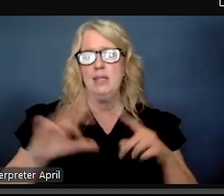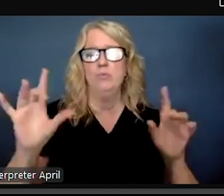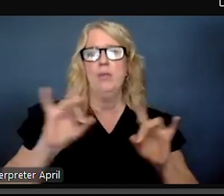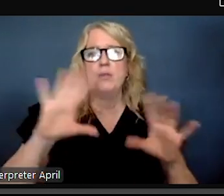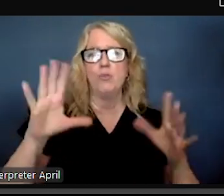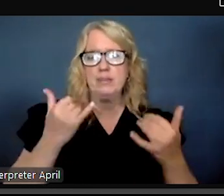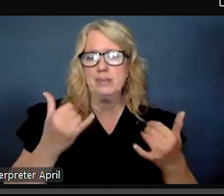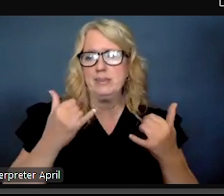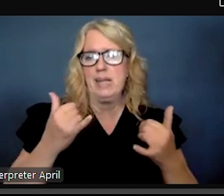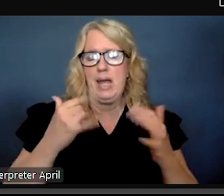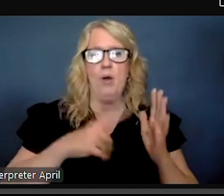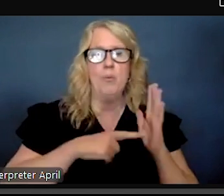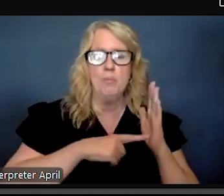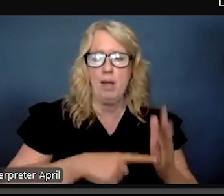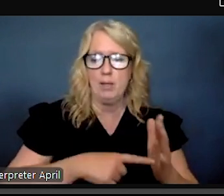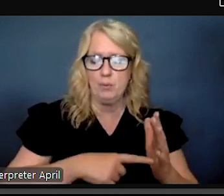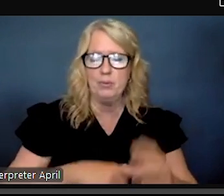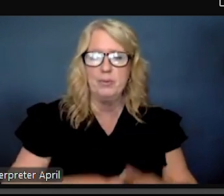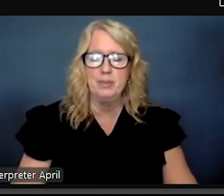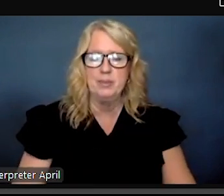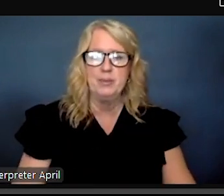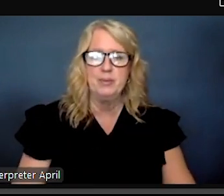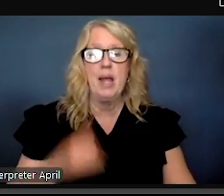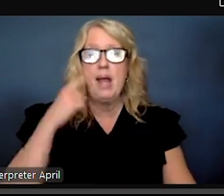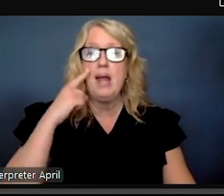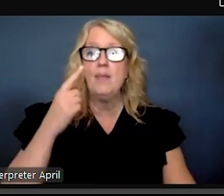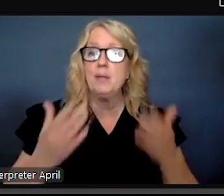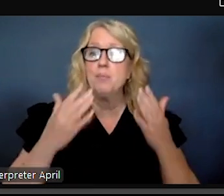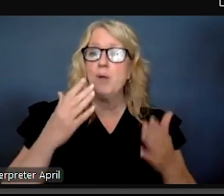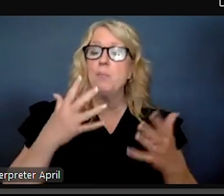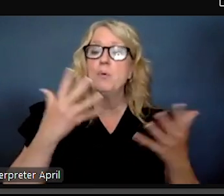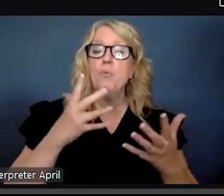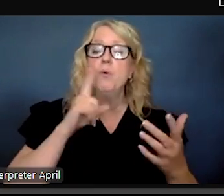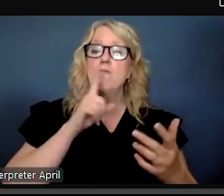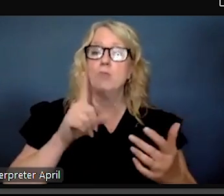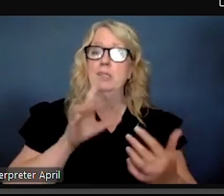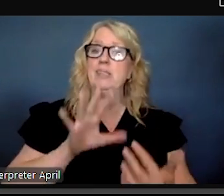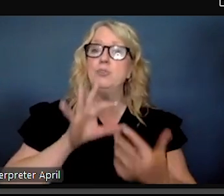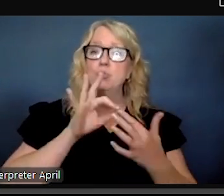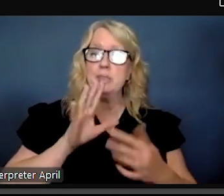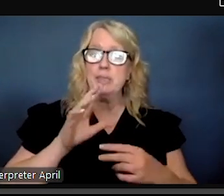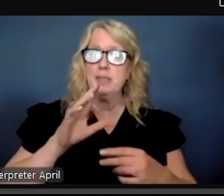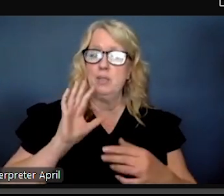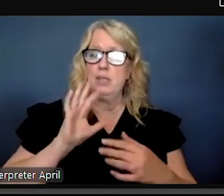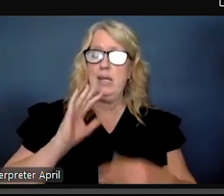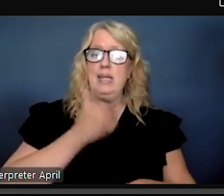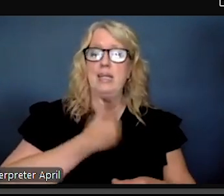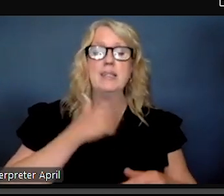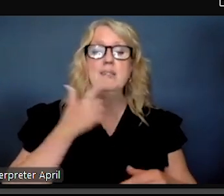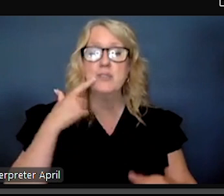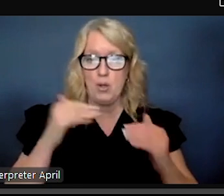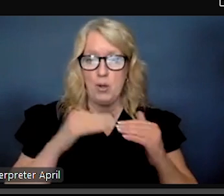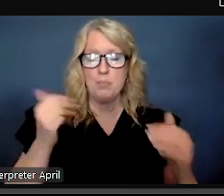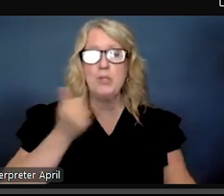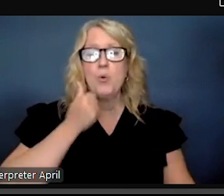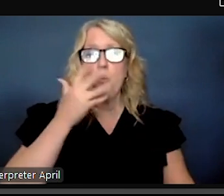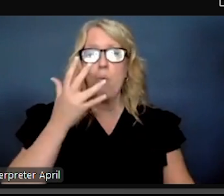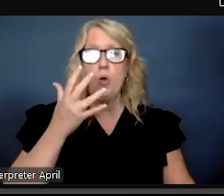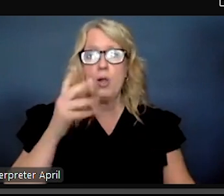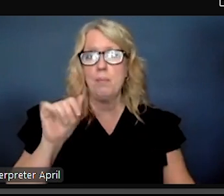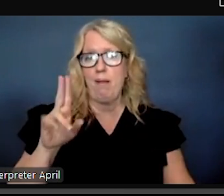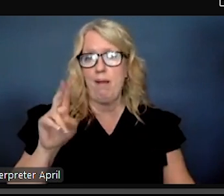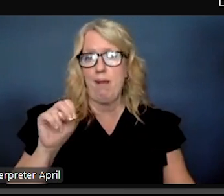Now model. And I think probably what's unique about ours is our peer Warmline, which we're going to talk about